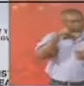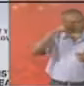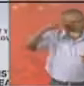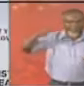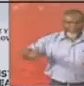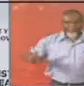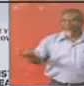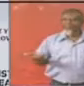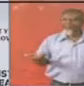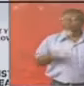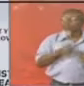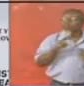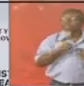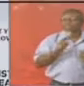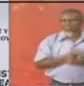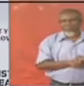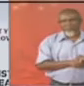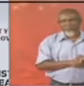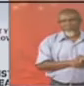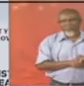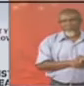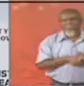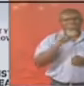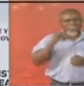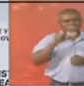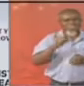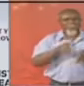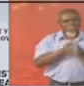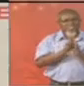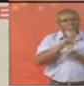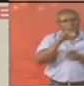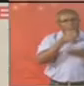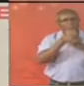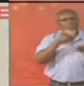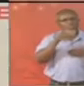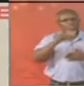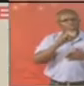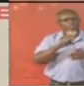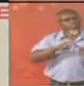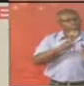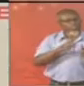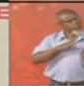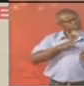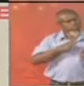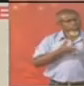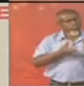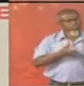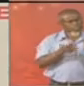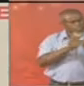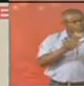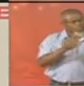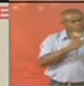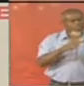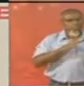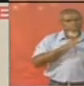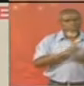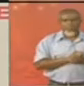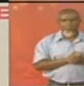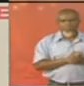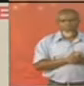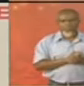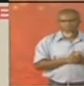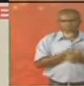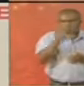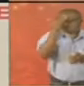Okay, thanks for the question. This question has been asked in this forum before, but it bears repetition. The need for the face mask